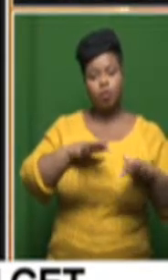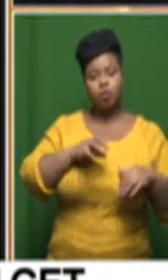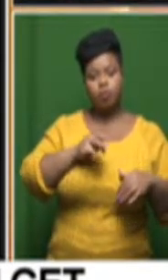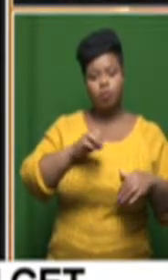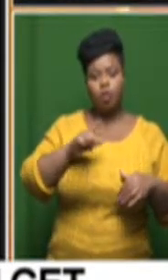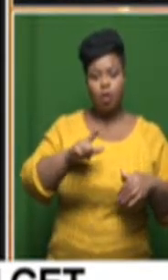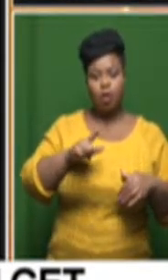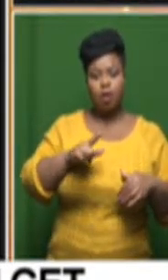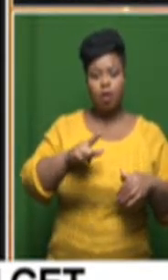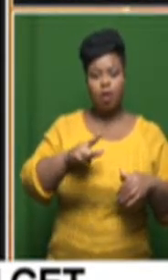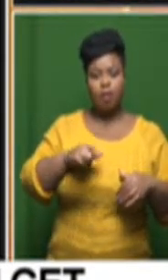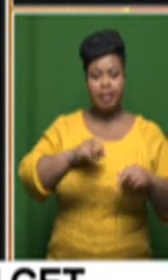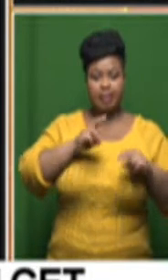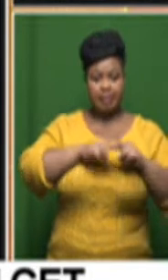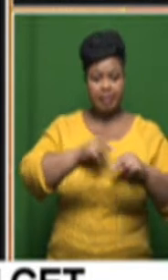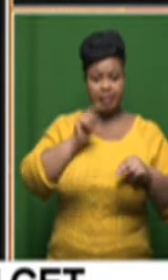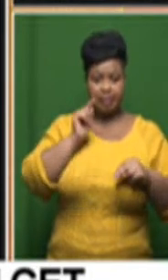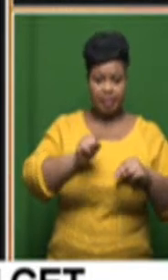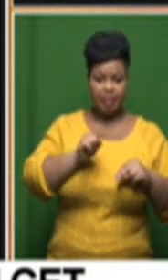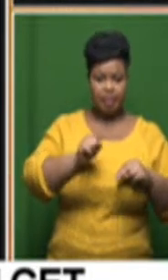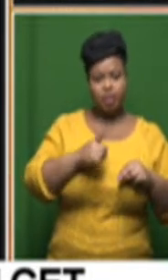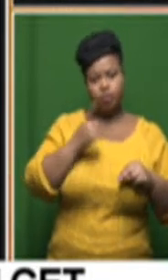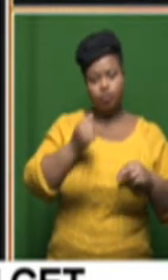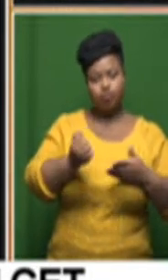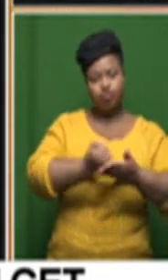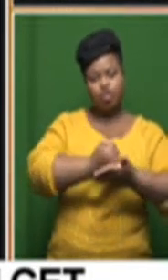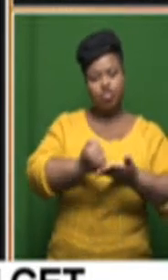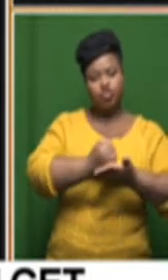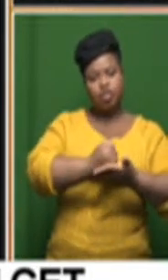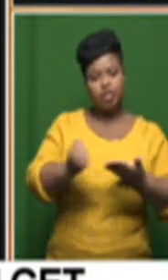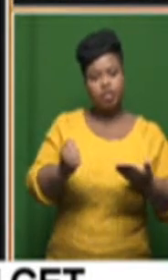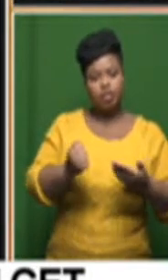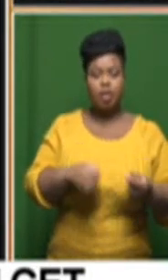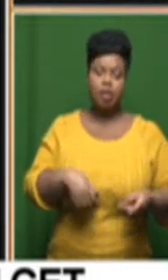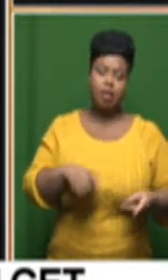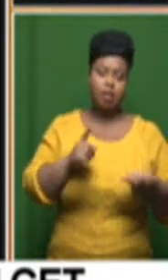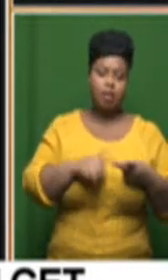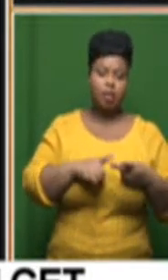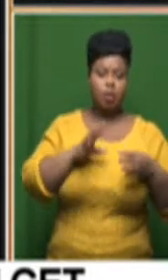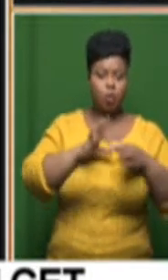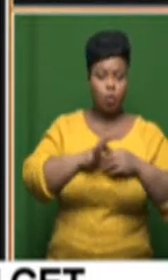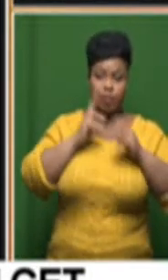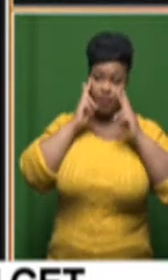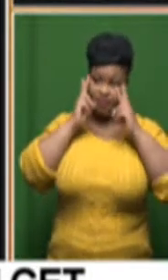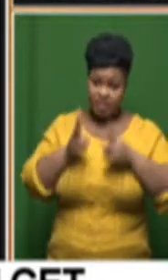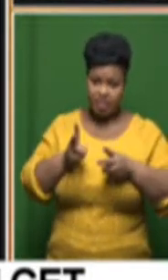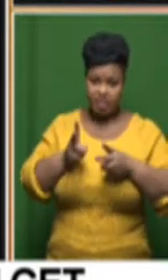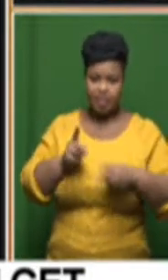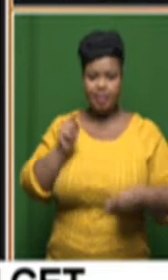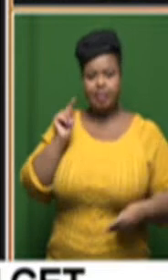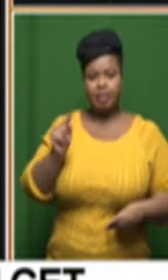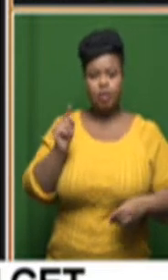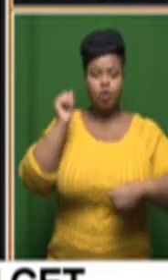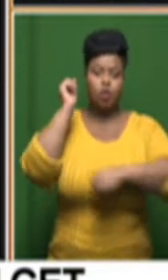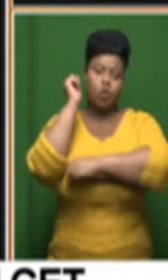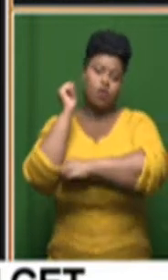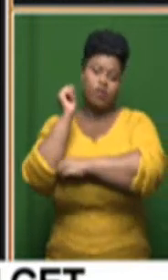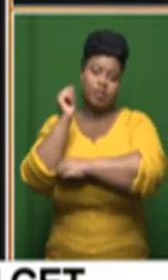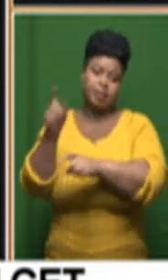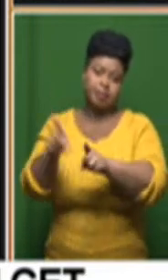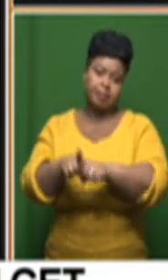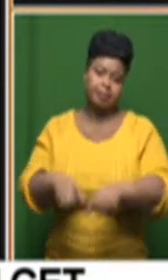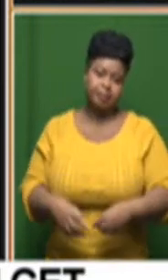the whale, and they do the registrations, and they do home visits and in their offices as